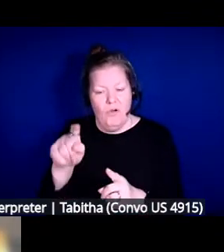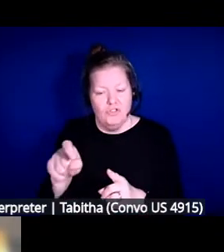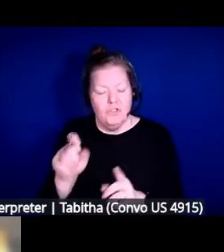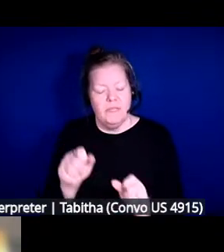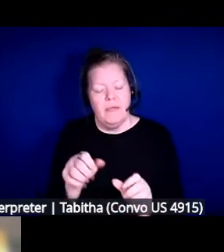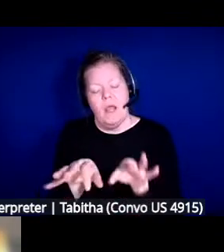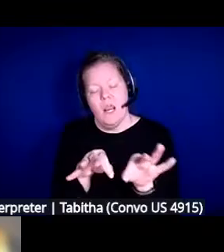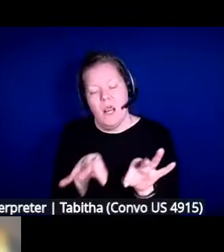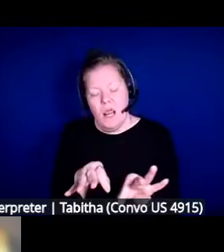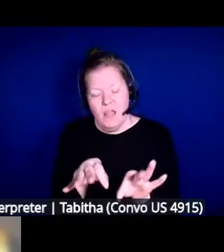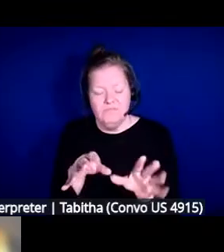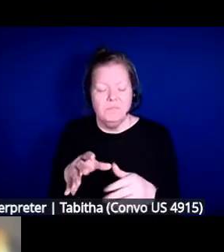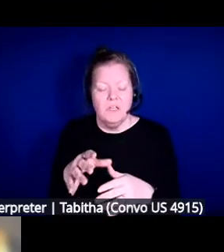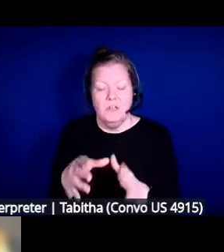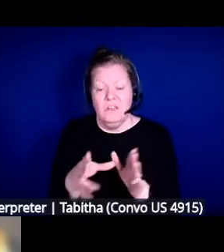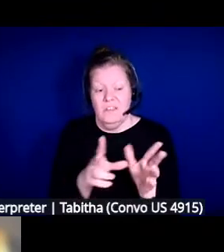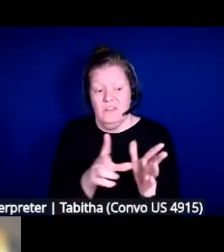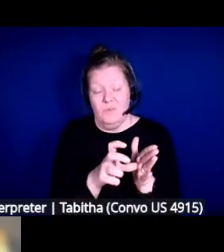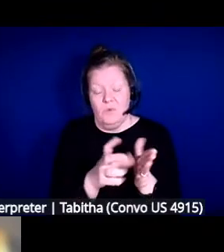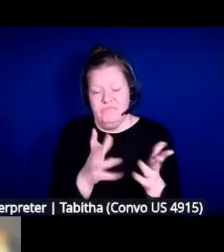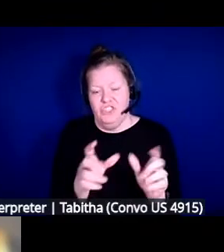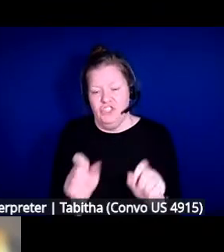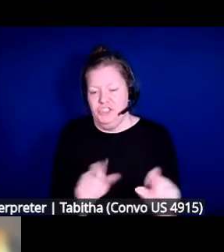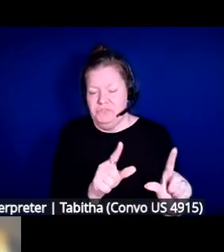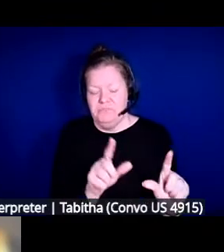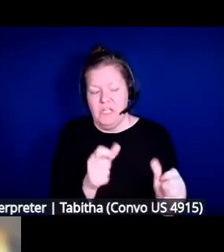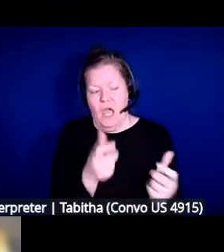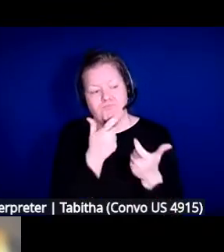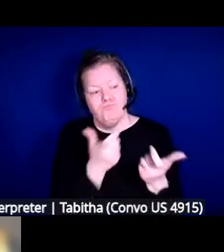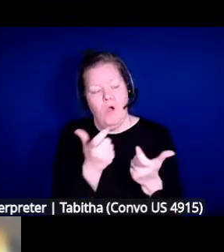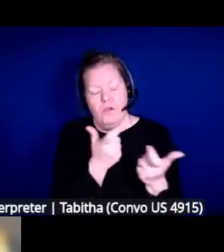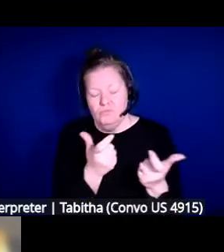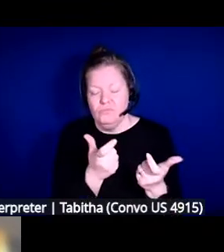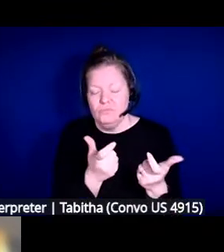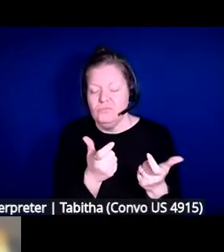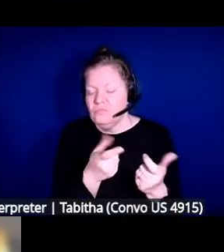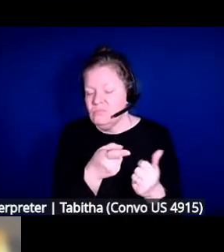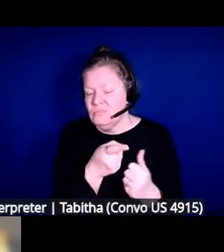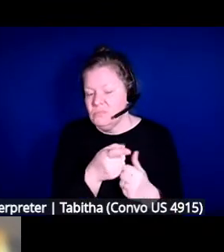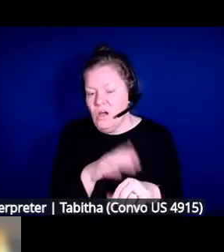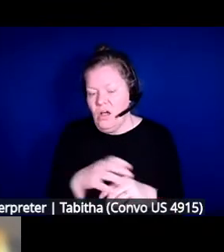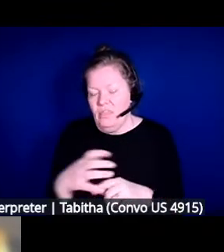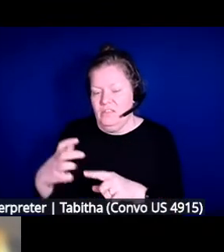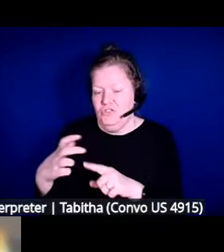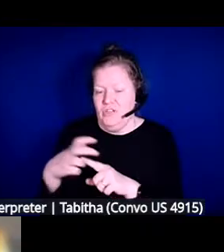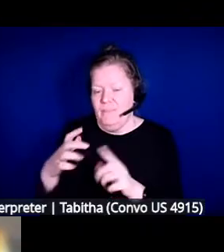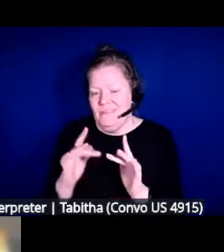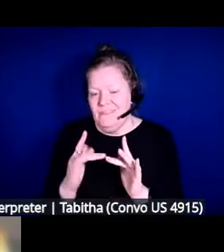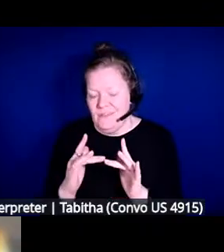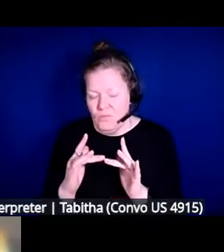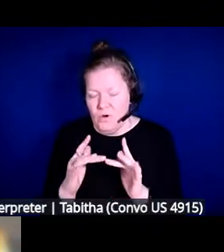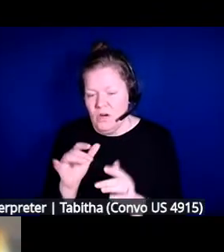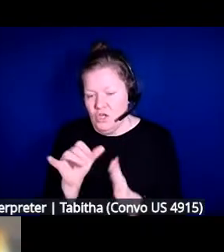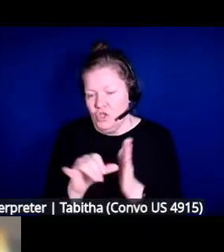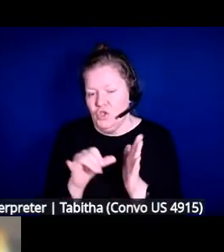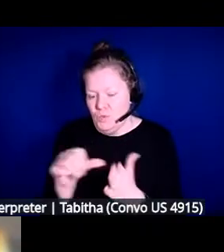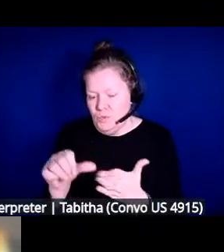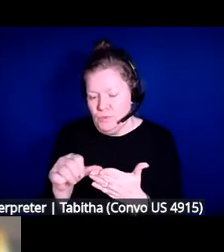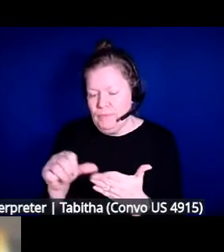in on that one. The replay is already up. Feel free to go take a look at it. It's on the Champions Network YouTube